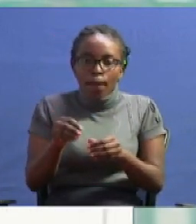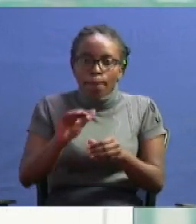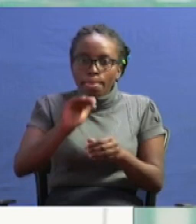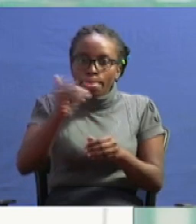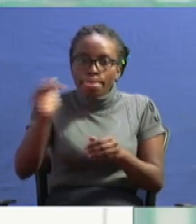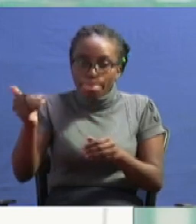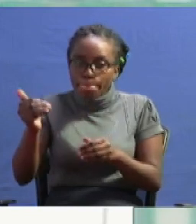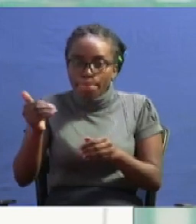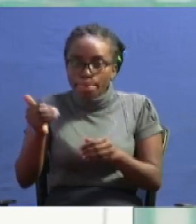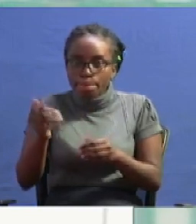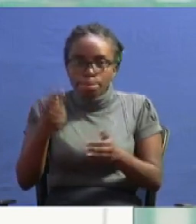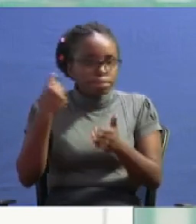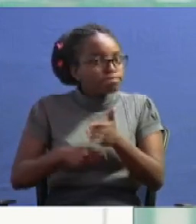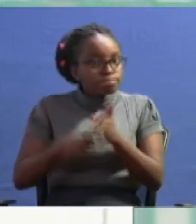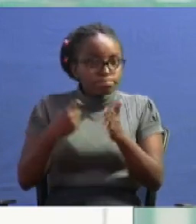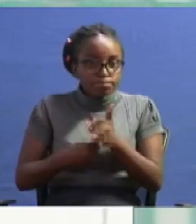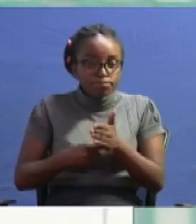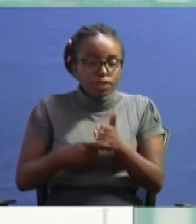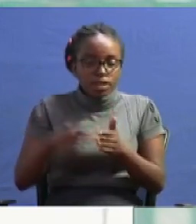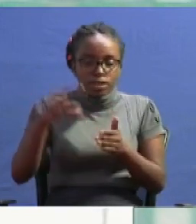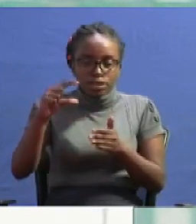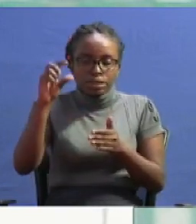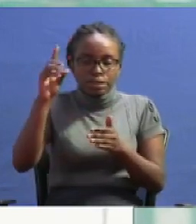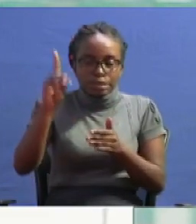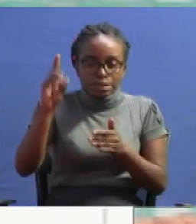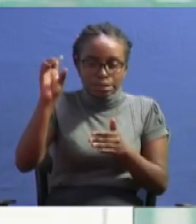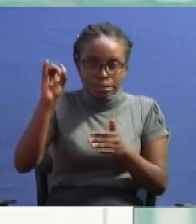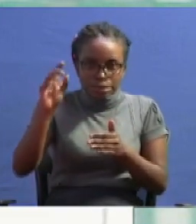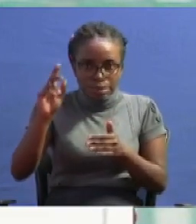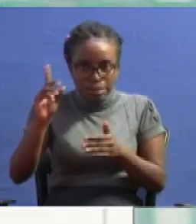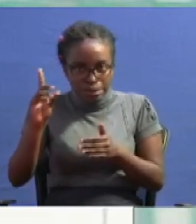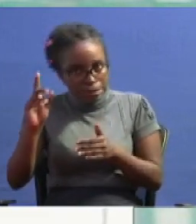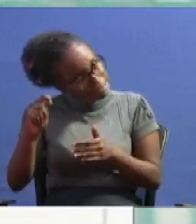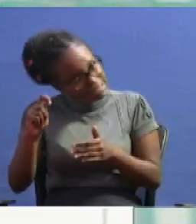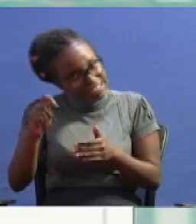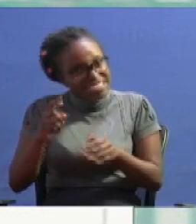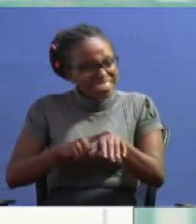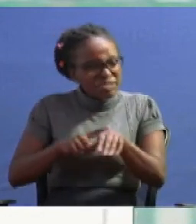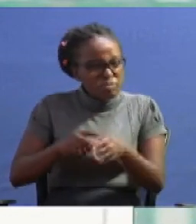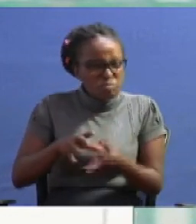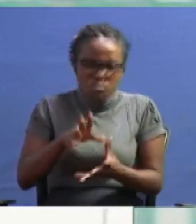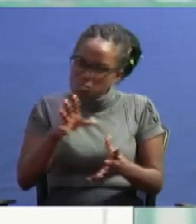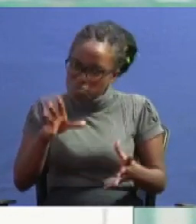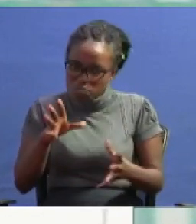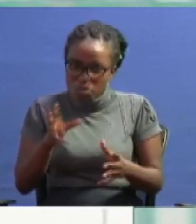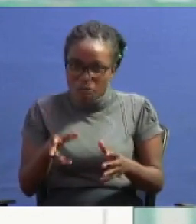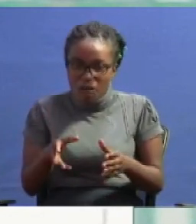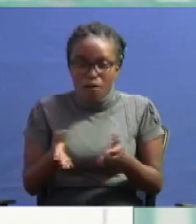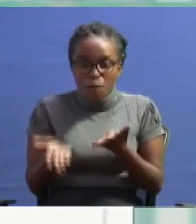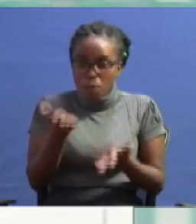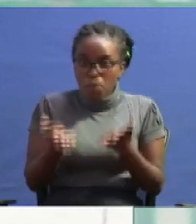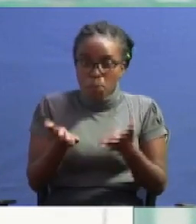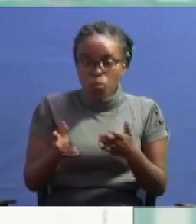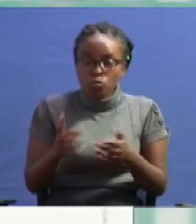have the tax to GDP ratio of 22%. That's where we're headed, right? Now from 16 to 22%.